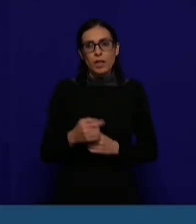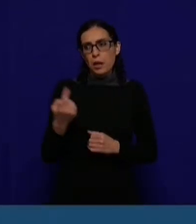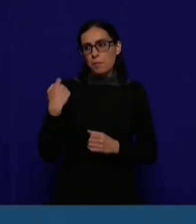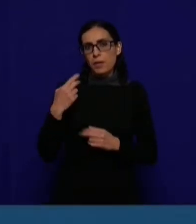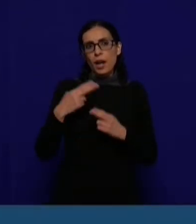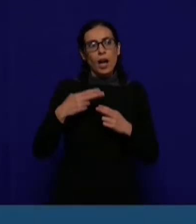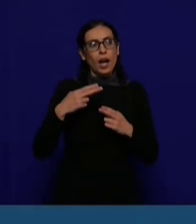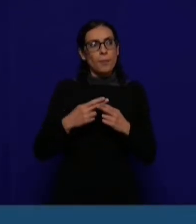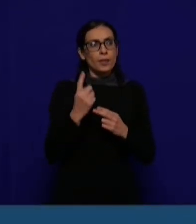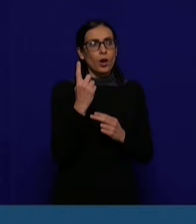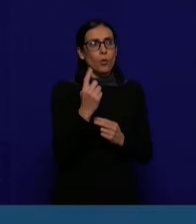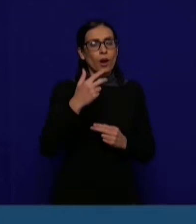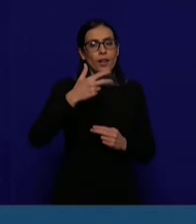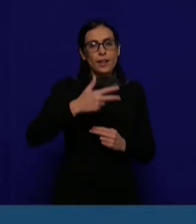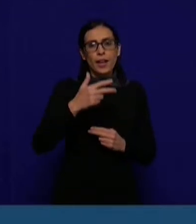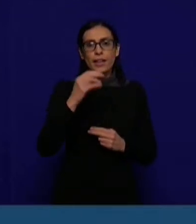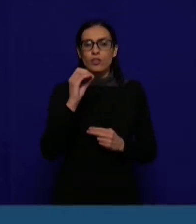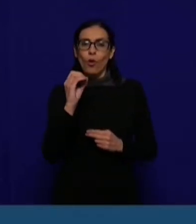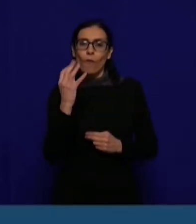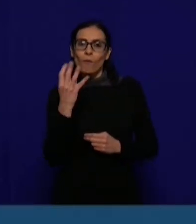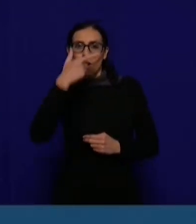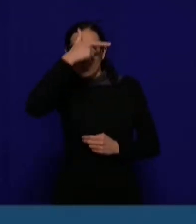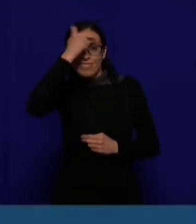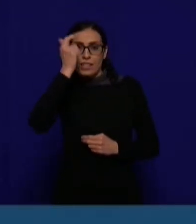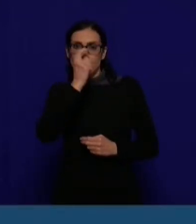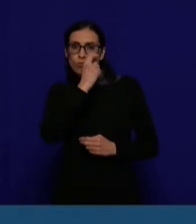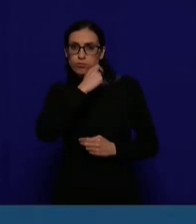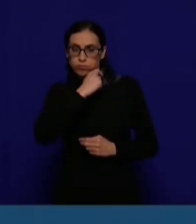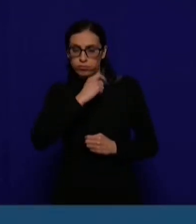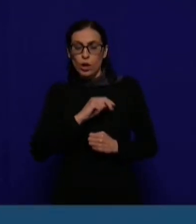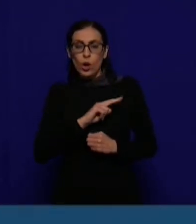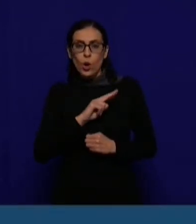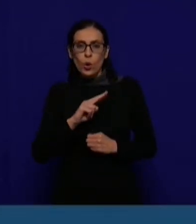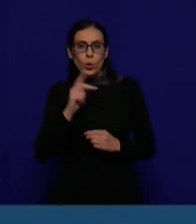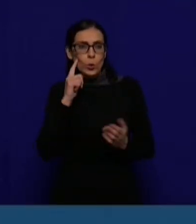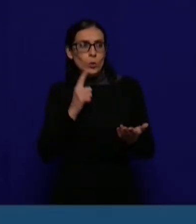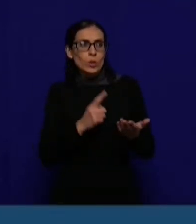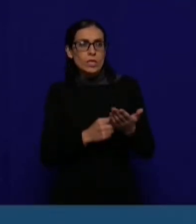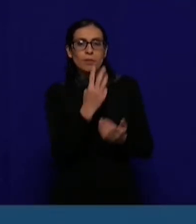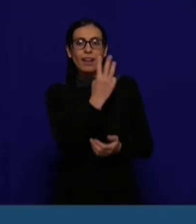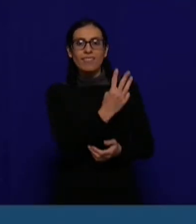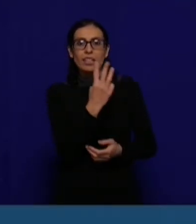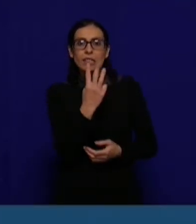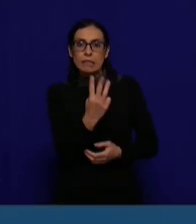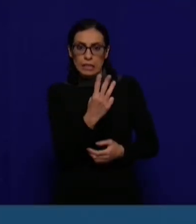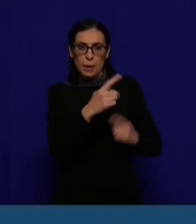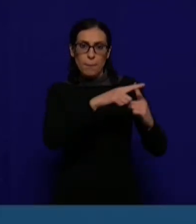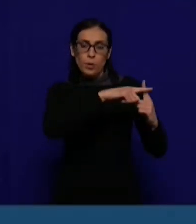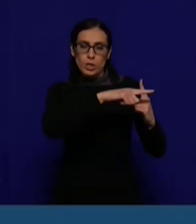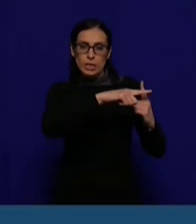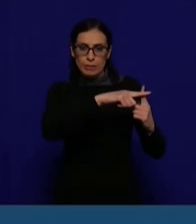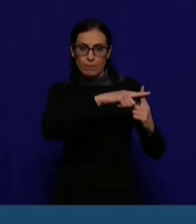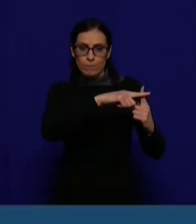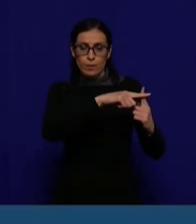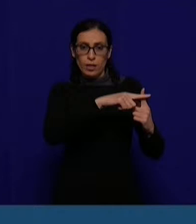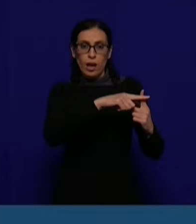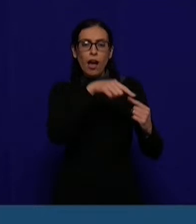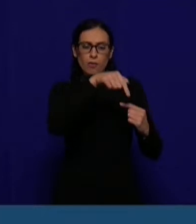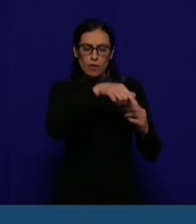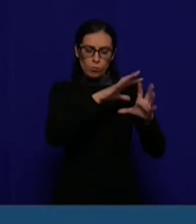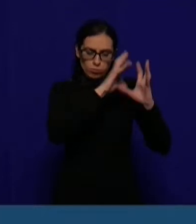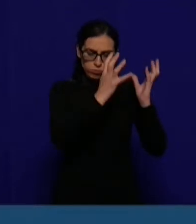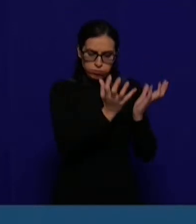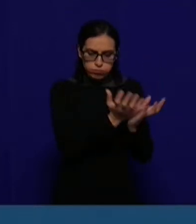għamilna 1,804 tests u minn dawn ħarġu 33 cases li huma pożittivi li inkludu kemm dawk li